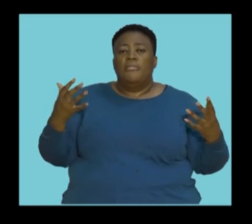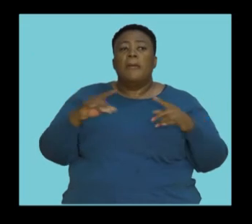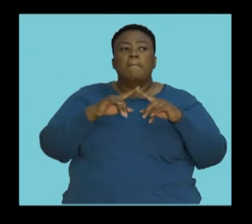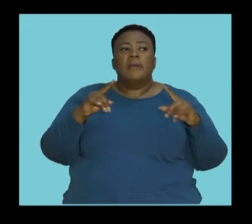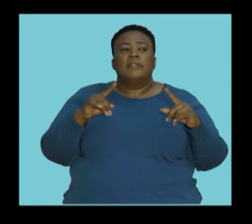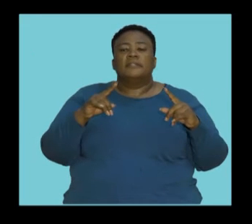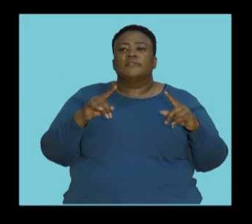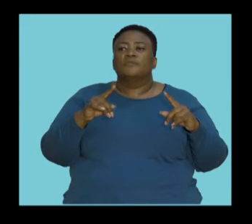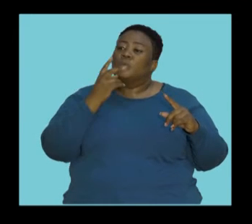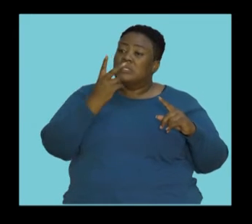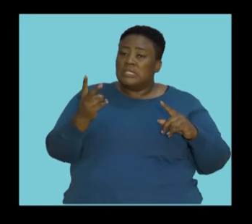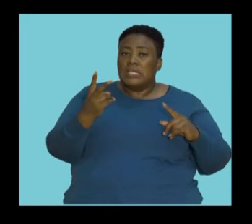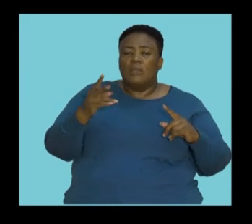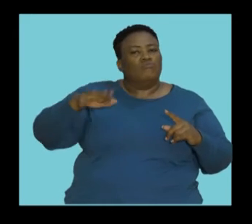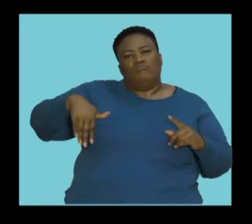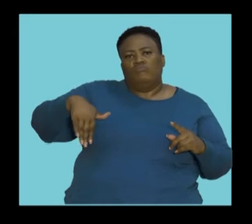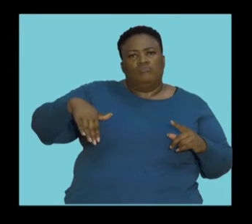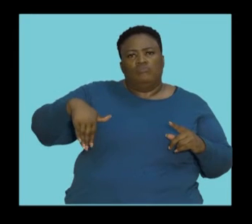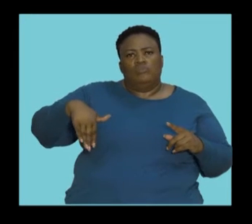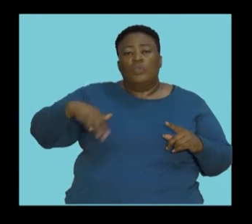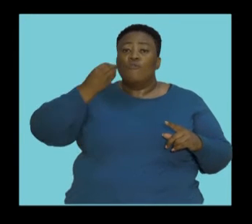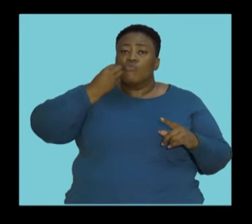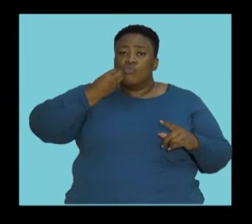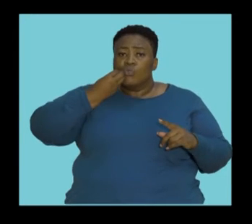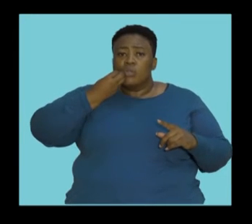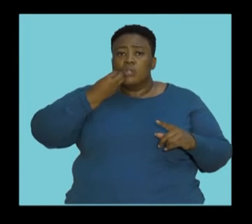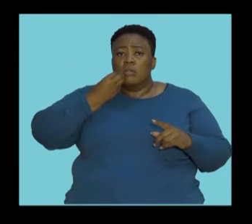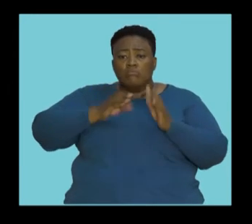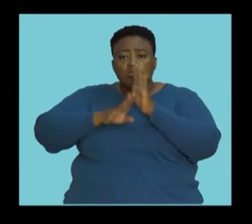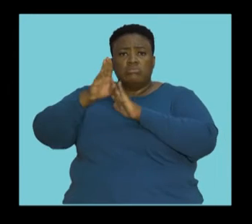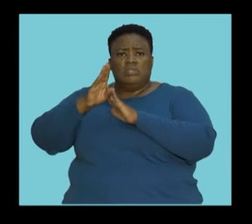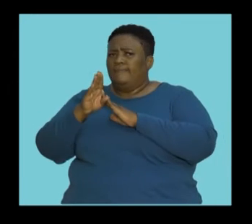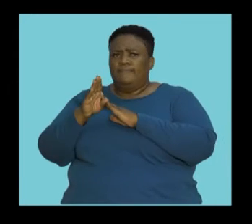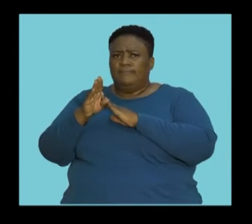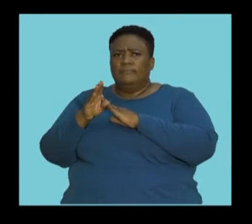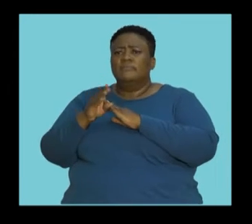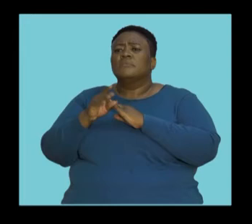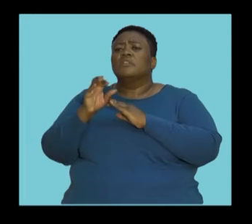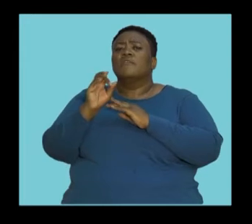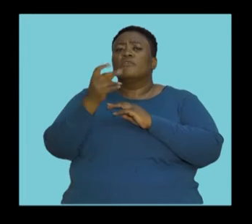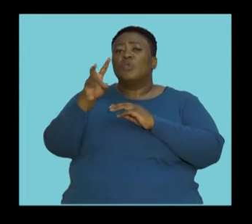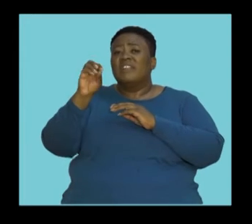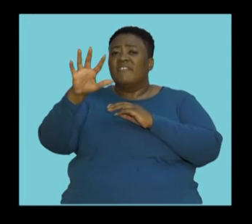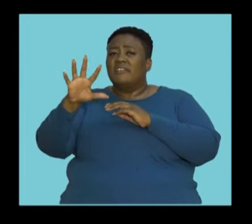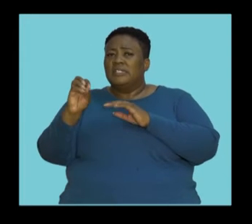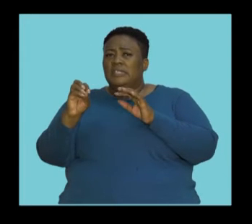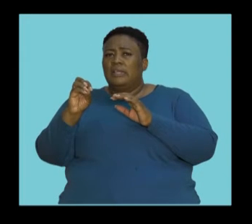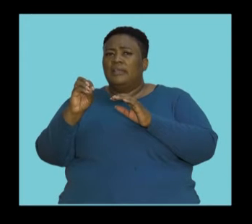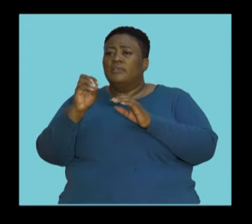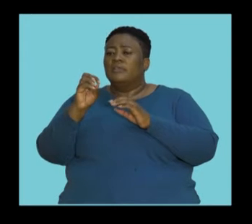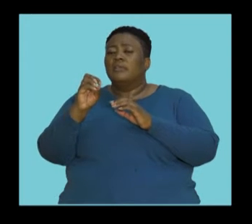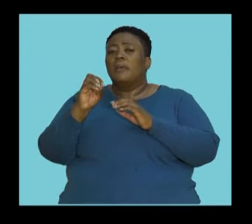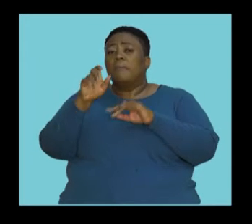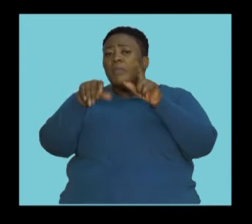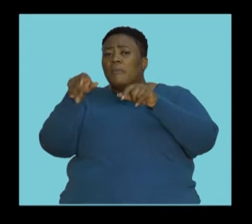not seen that increase in food production yet. It is estimated that the human population will be about 10 million by the year